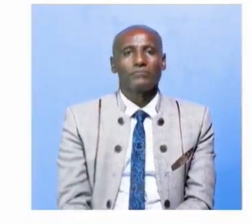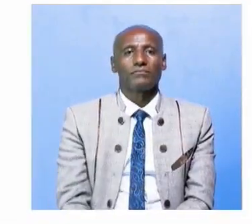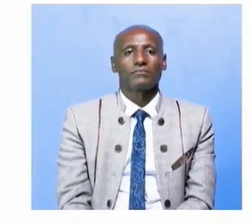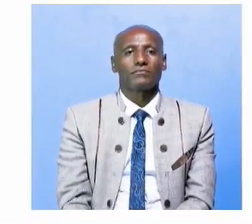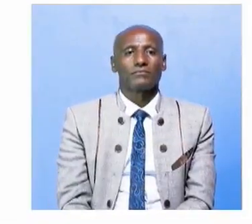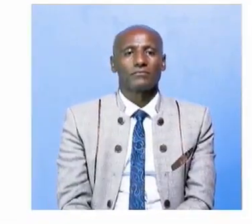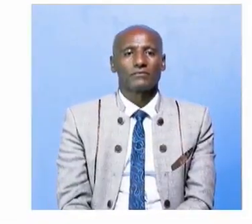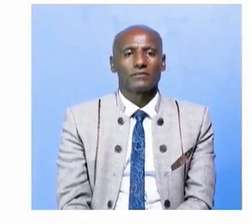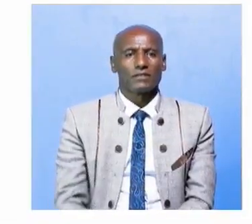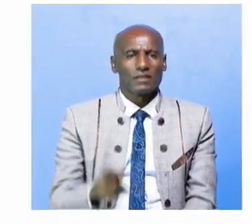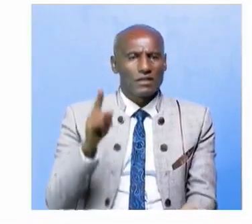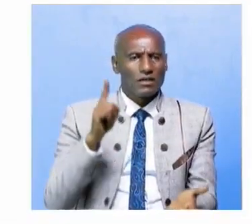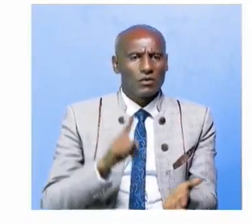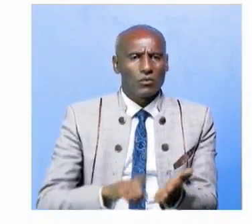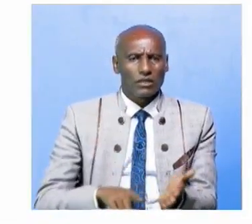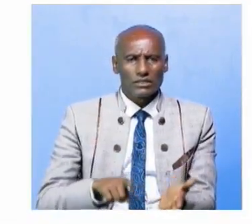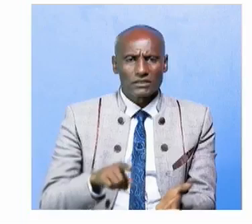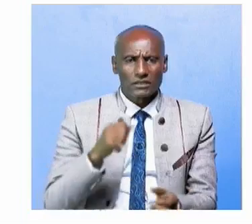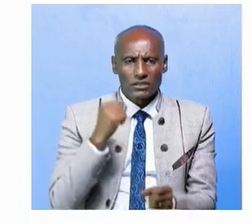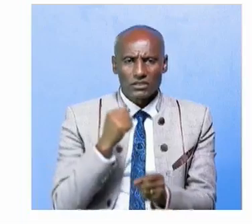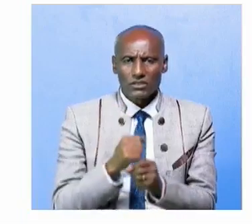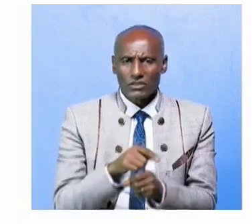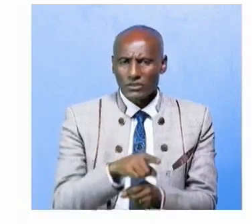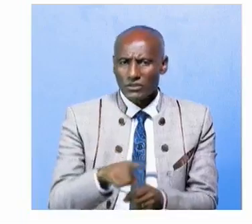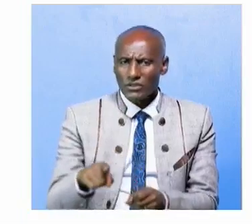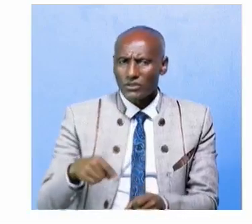What do you say?